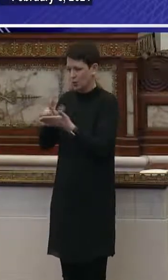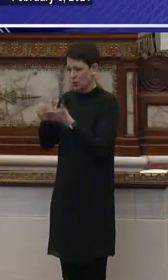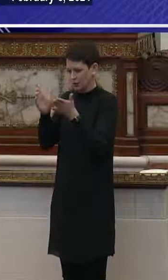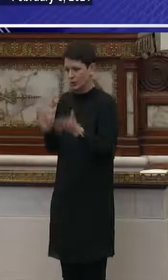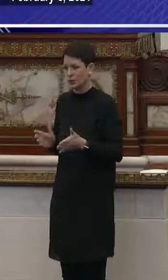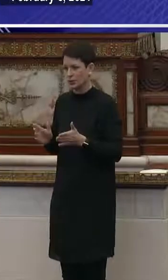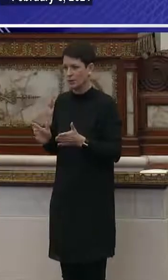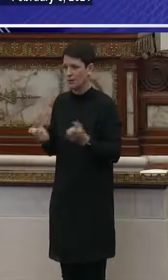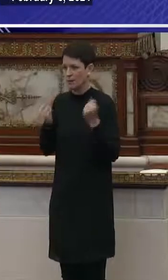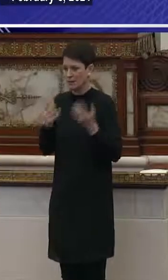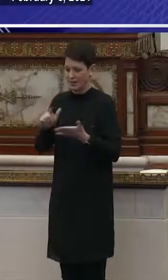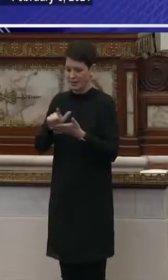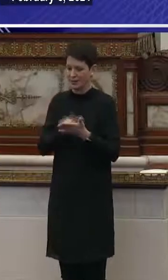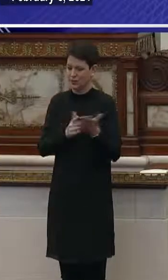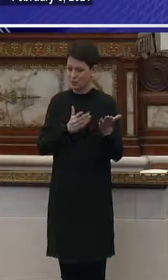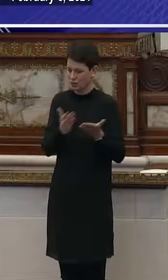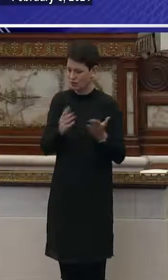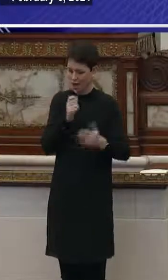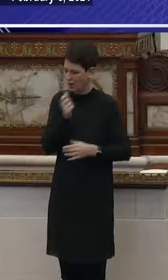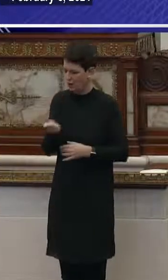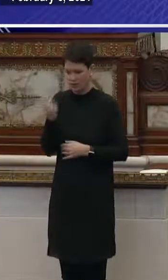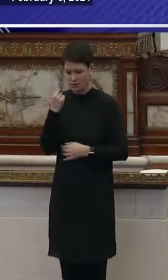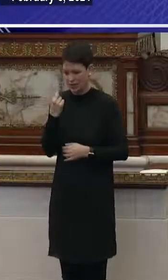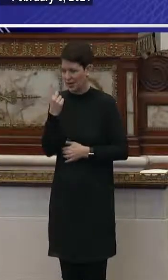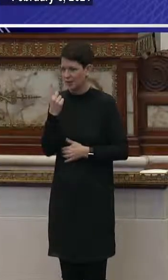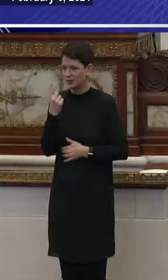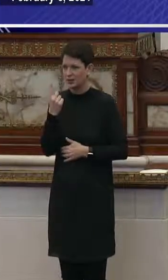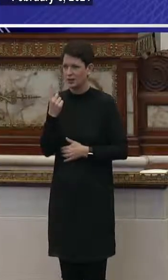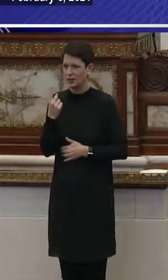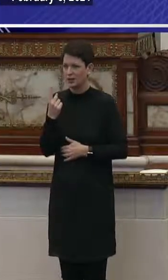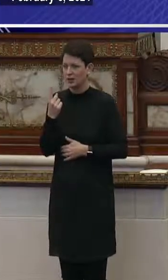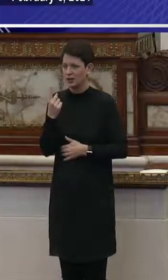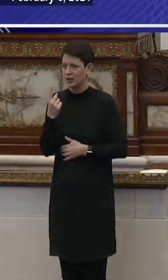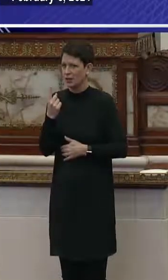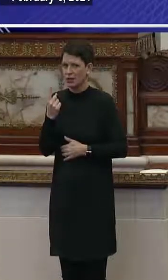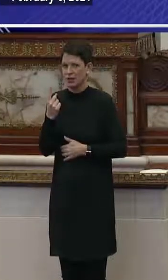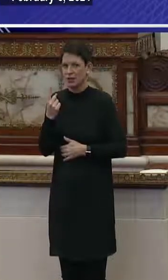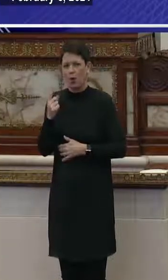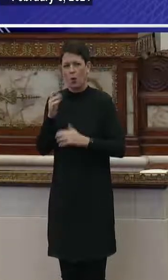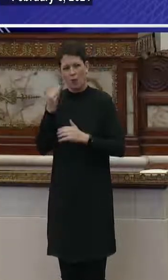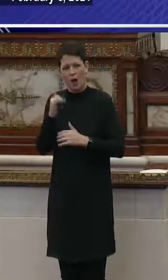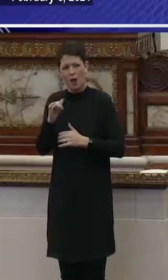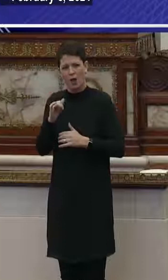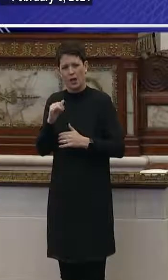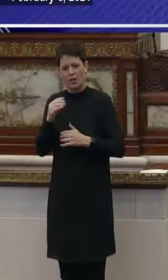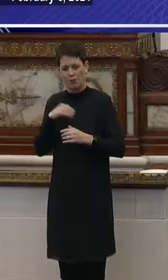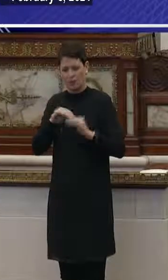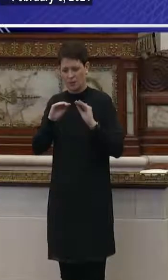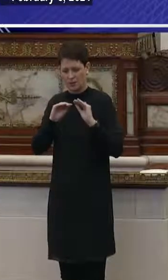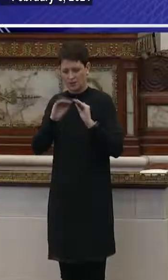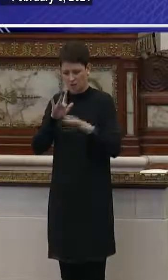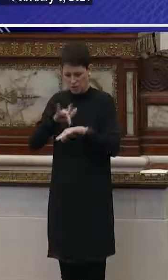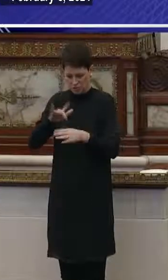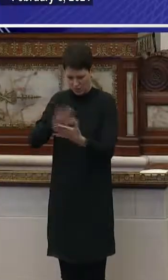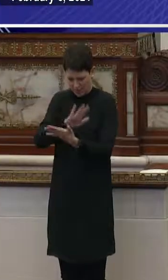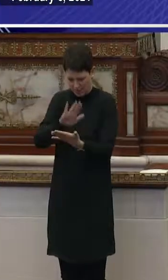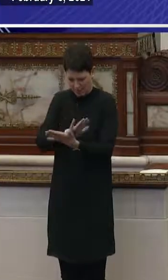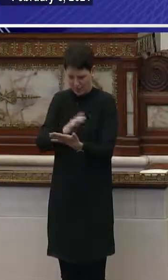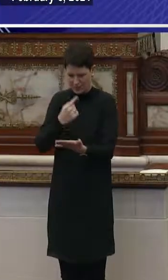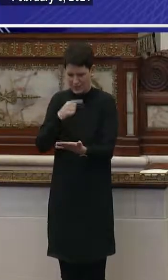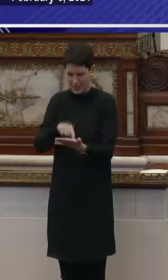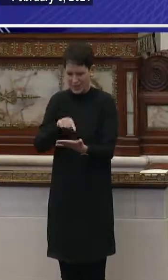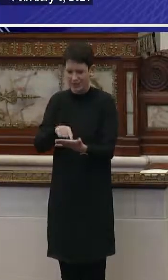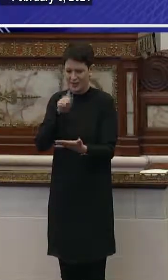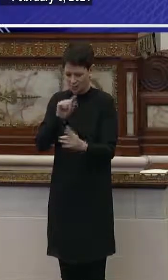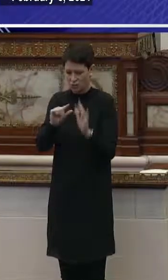lot of legal services. And so I don't understand for the life of me why we would not, if we put our hands on a piece of paper and say, this is